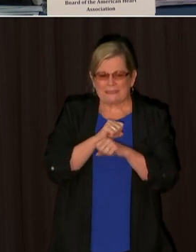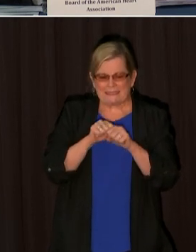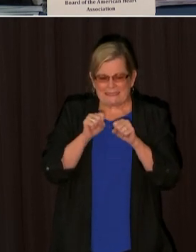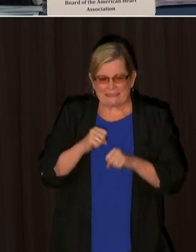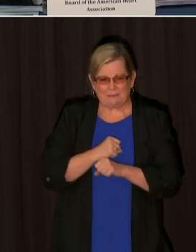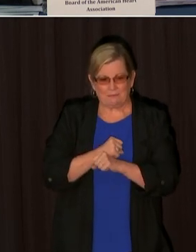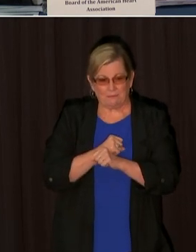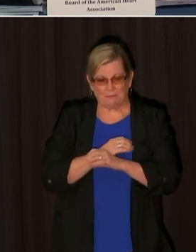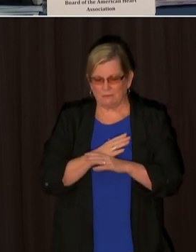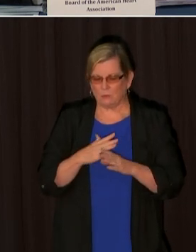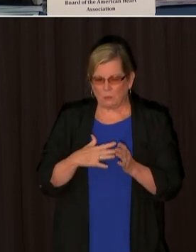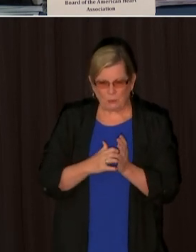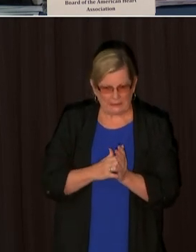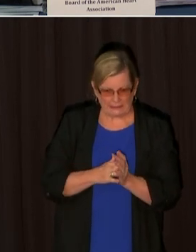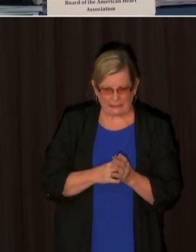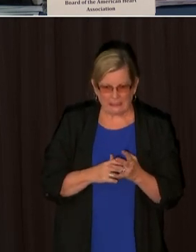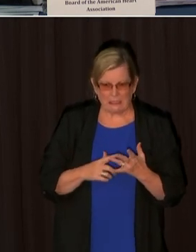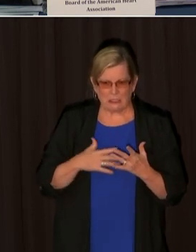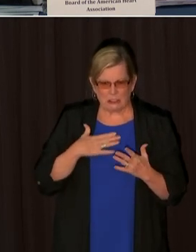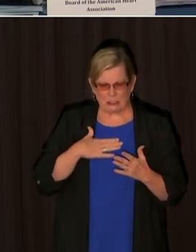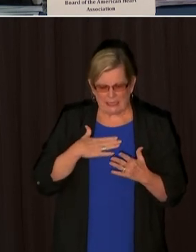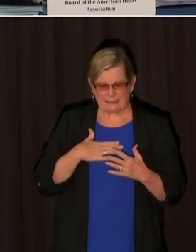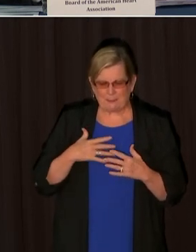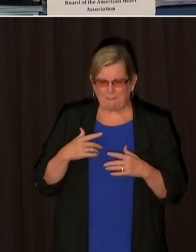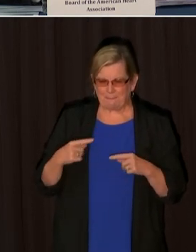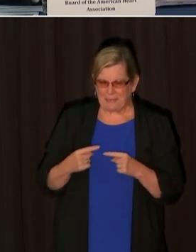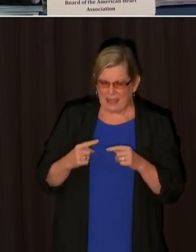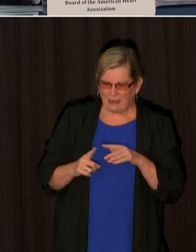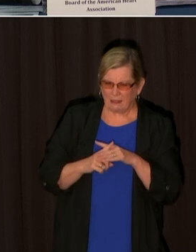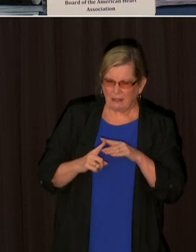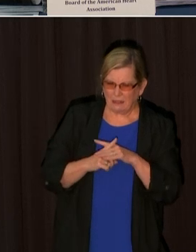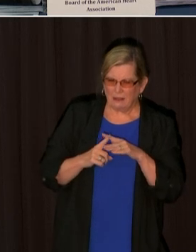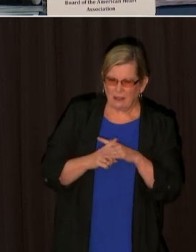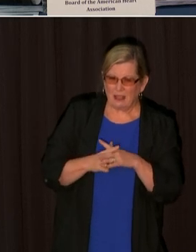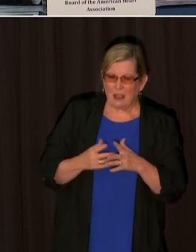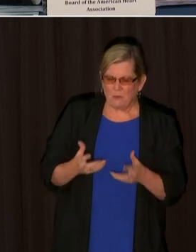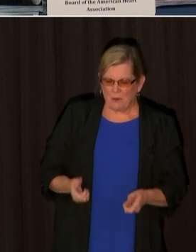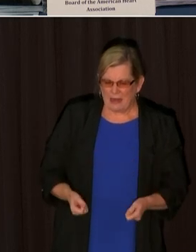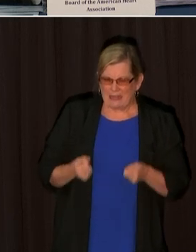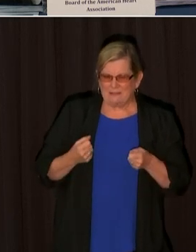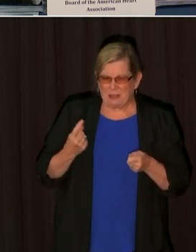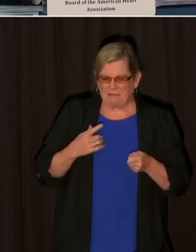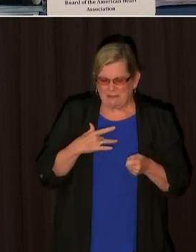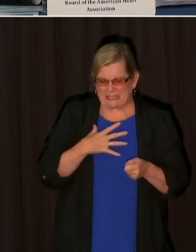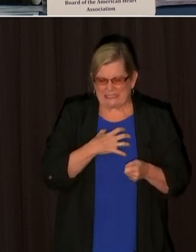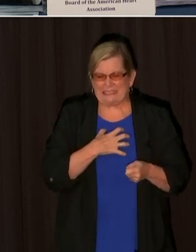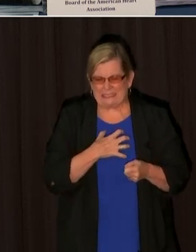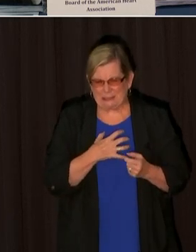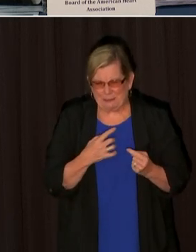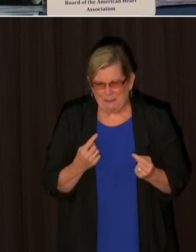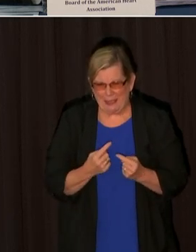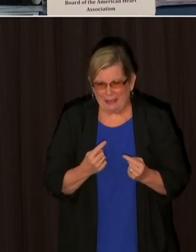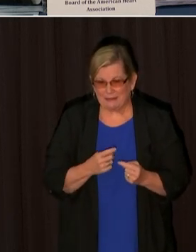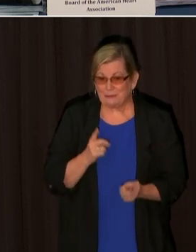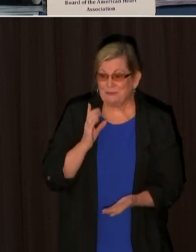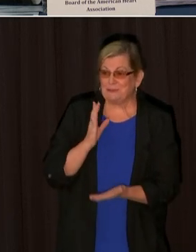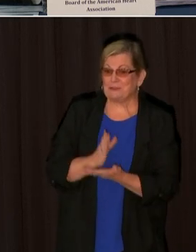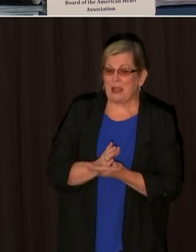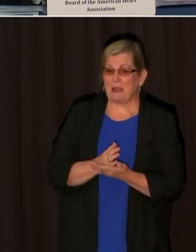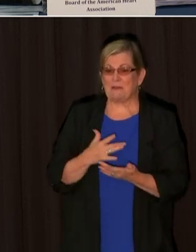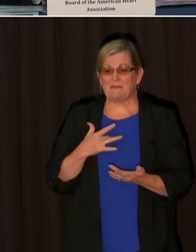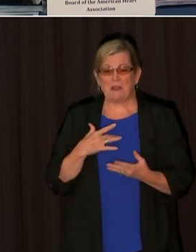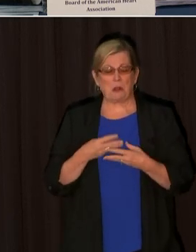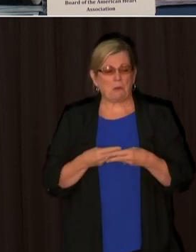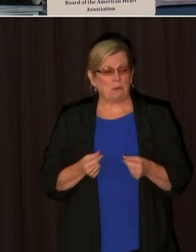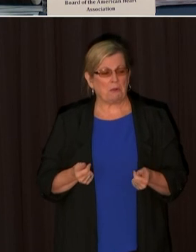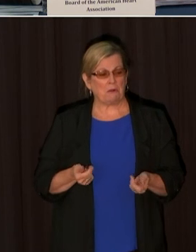chest tightness, generally with exertion, that goes away when you stop exerting yourself. In some populations, especially diabetics and women, they